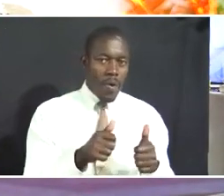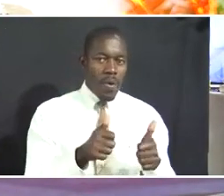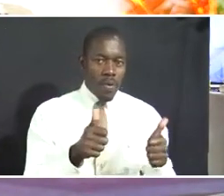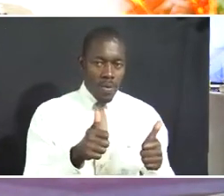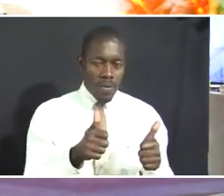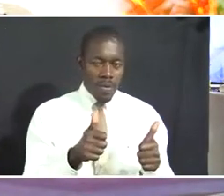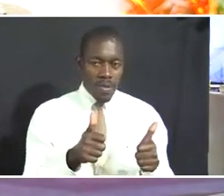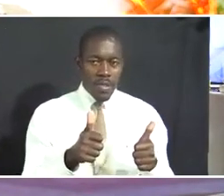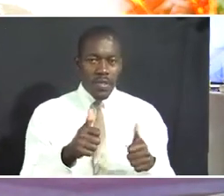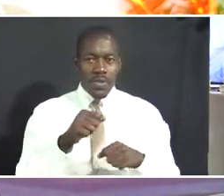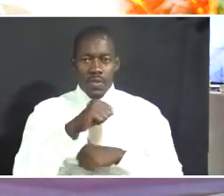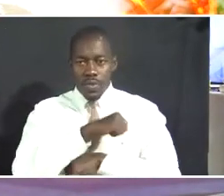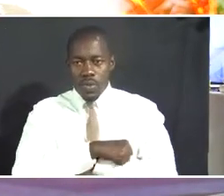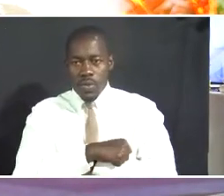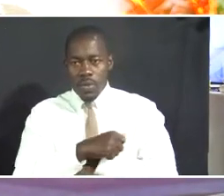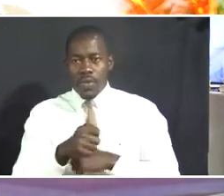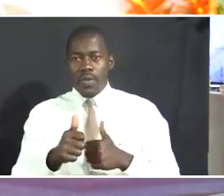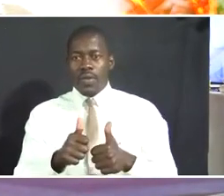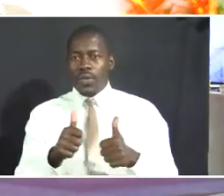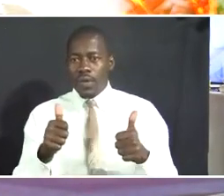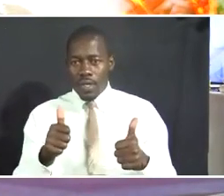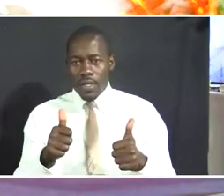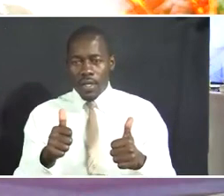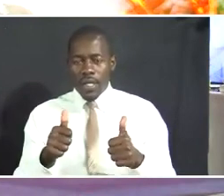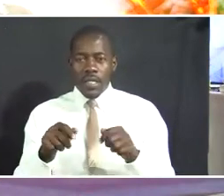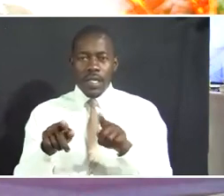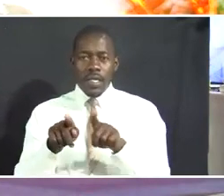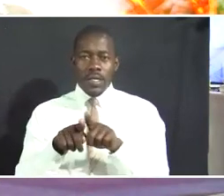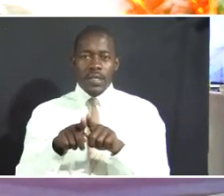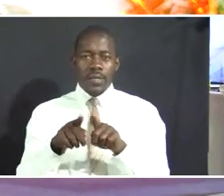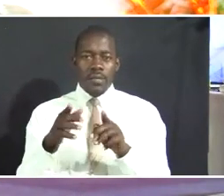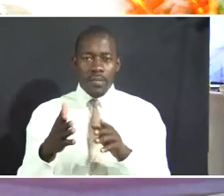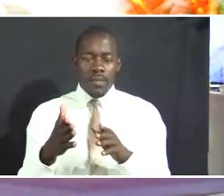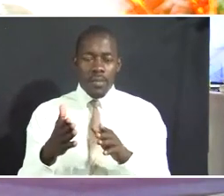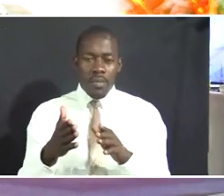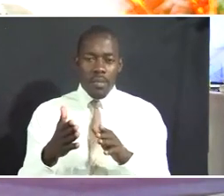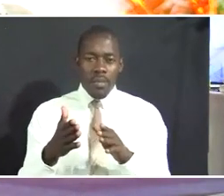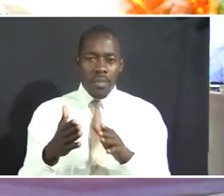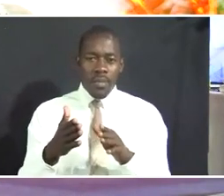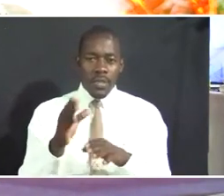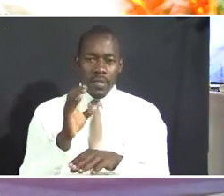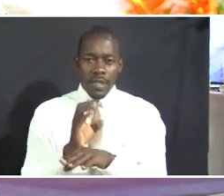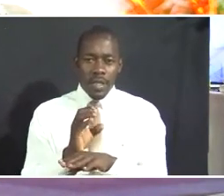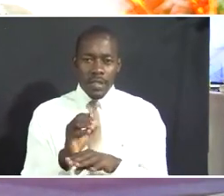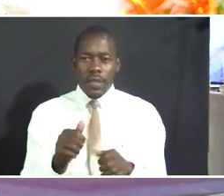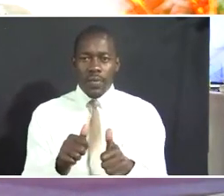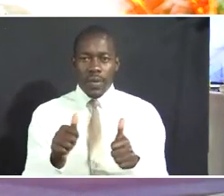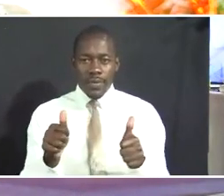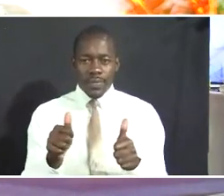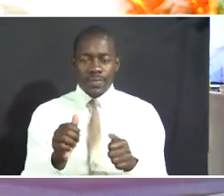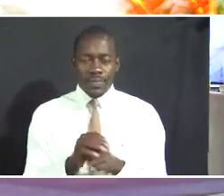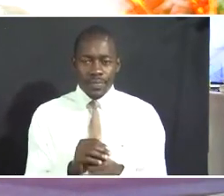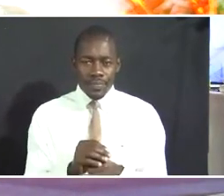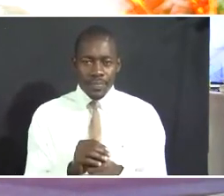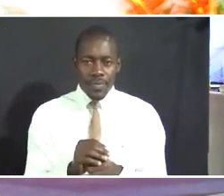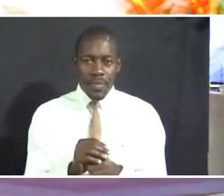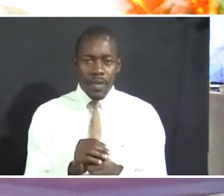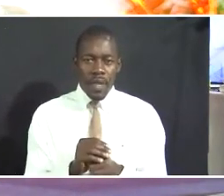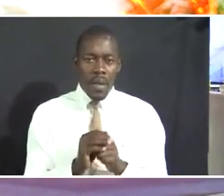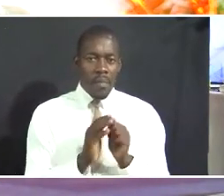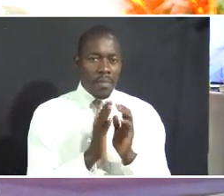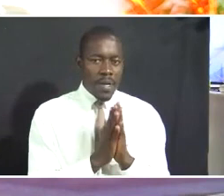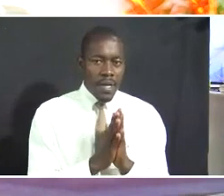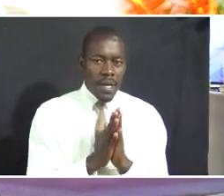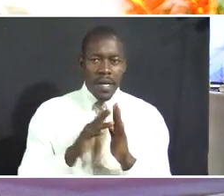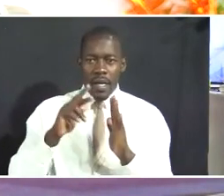modern times, when we want to get into academic performance only at the expense of prayer and Bible times,